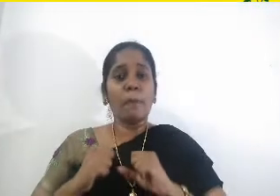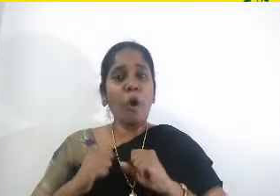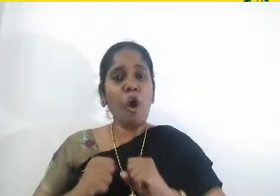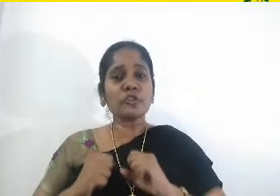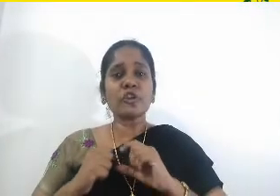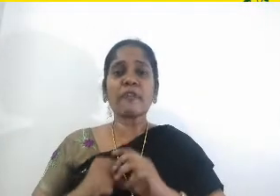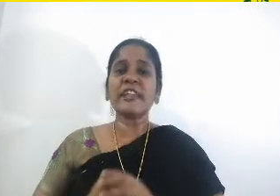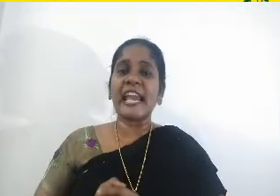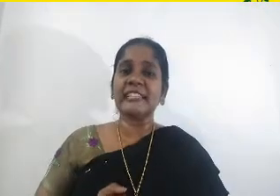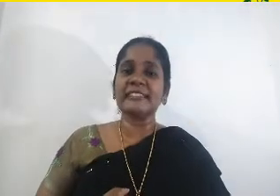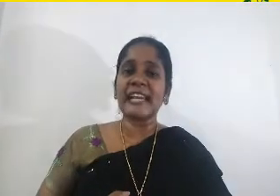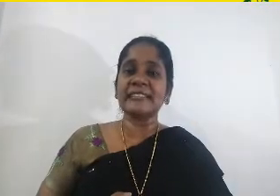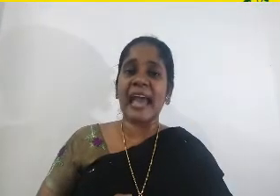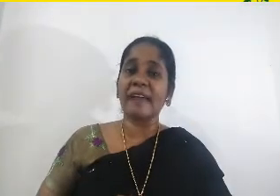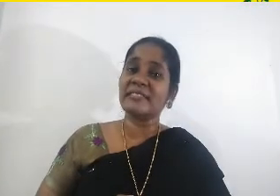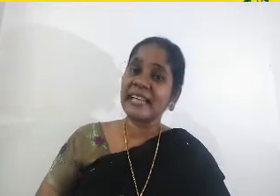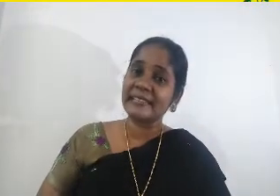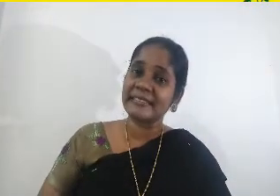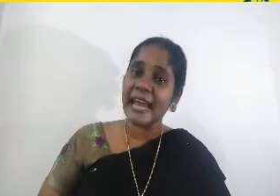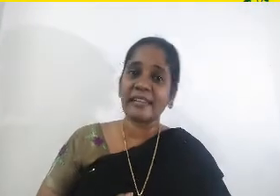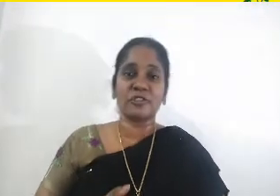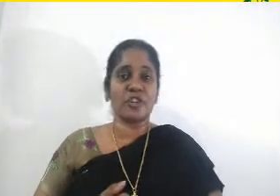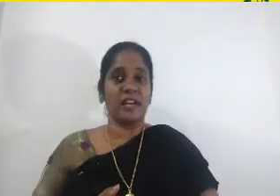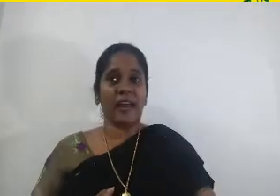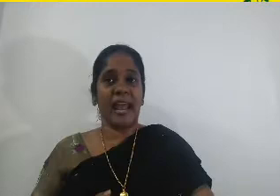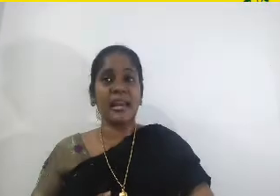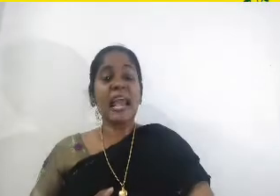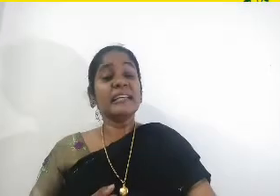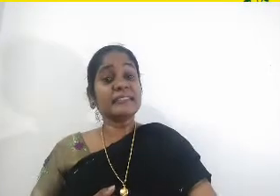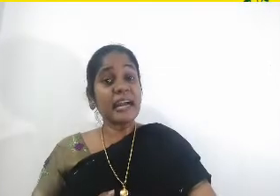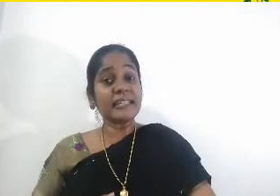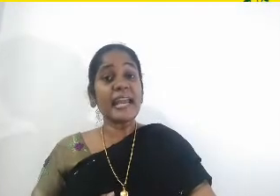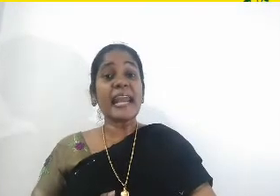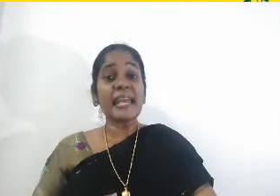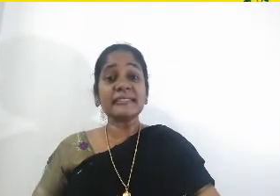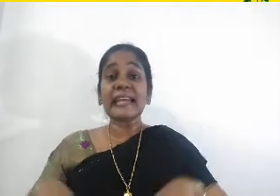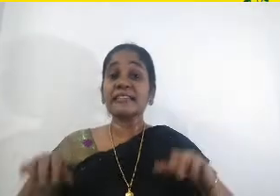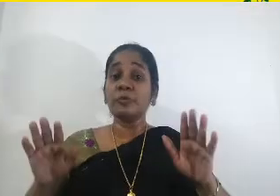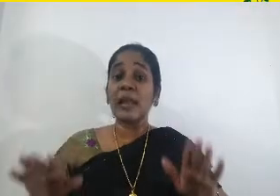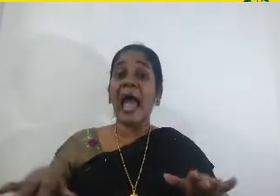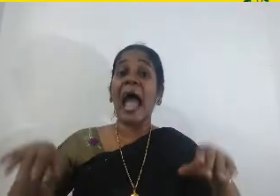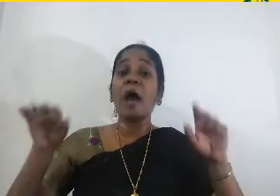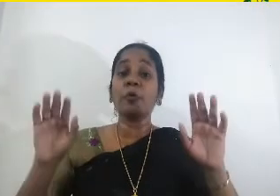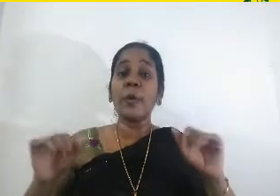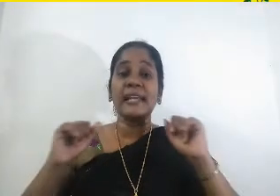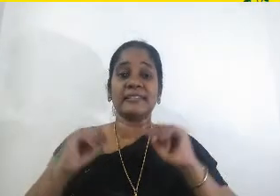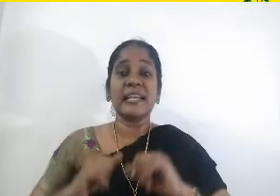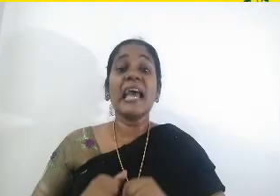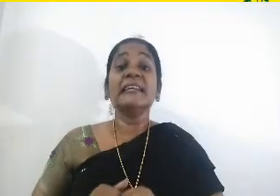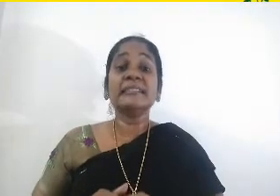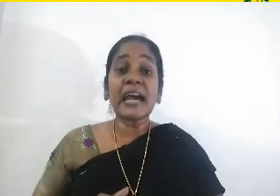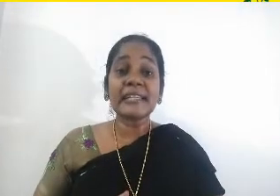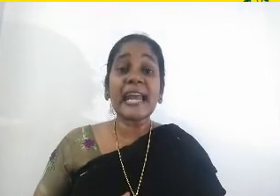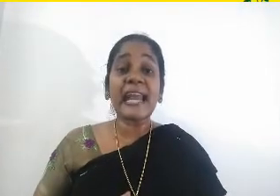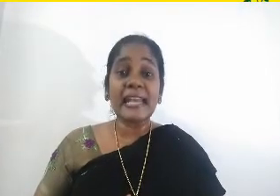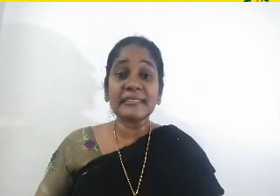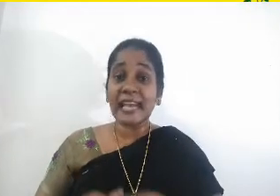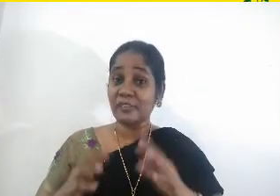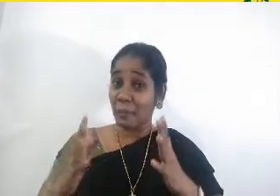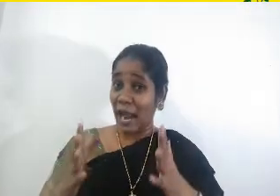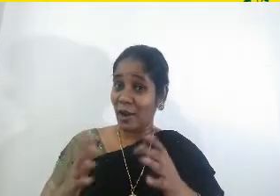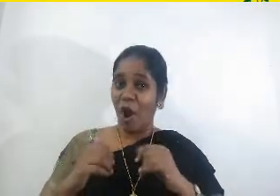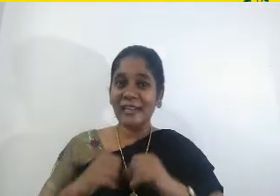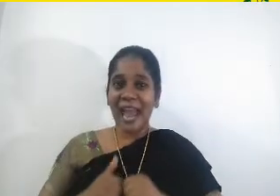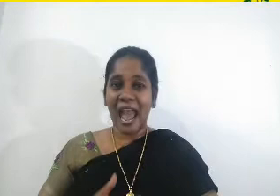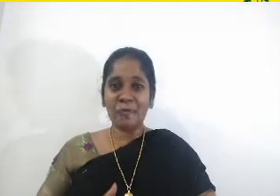6 legs. Most of the insects have 6 legs, children. Certain insects will have wings. Certain